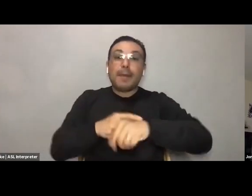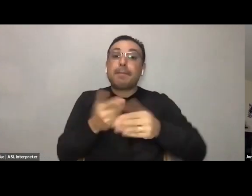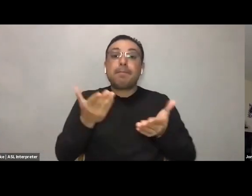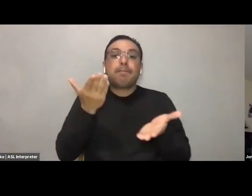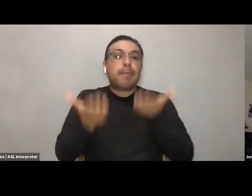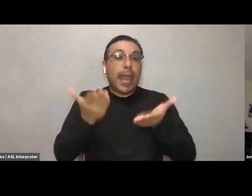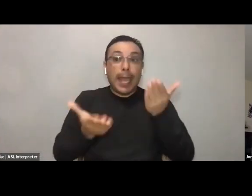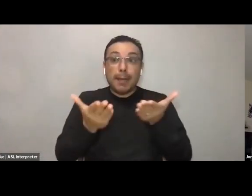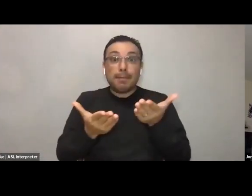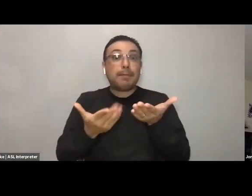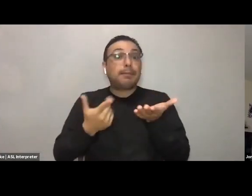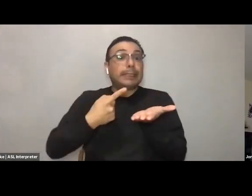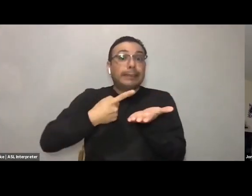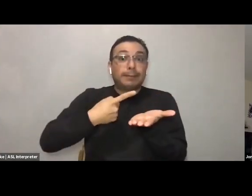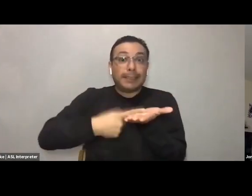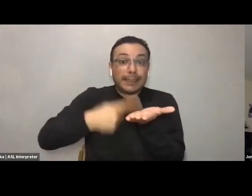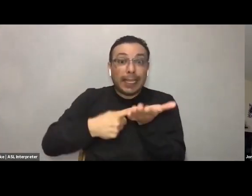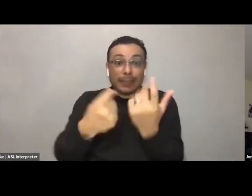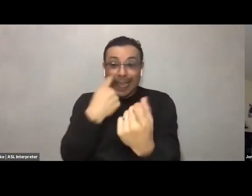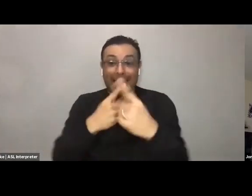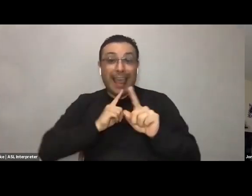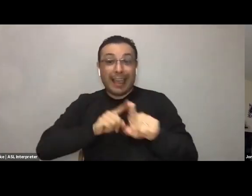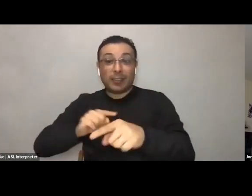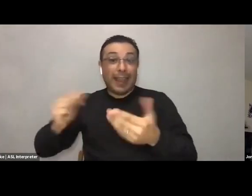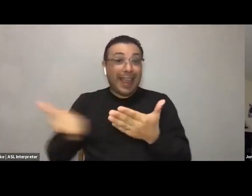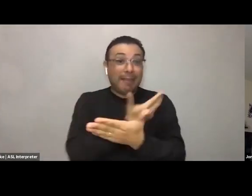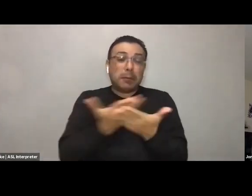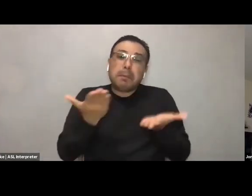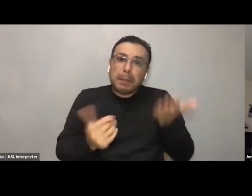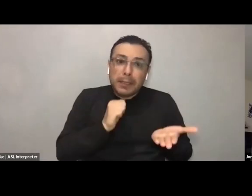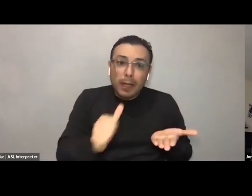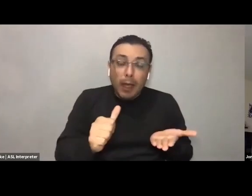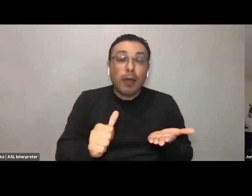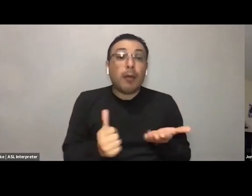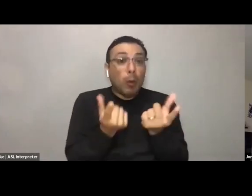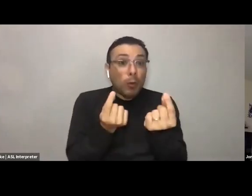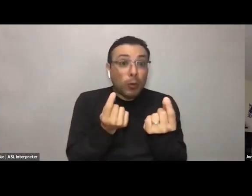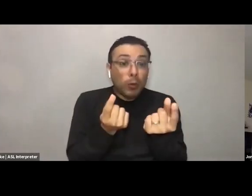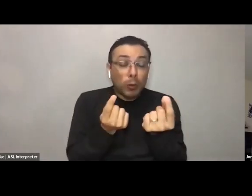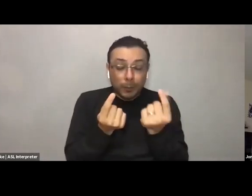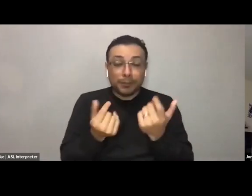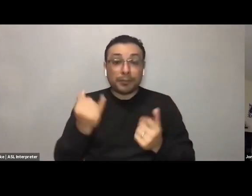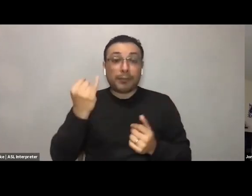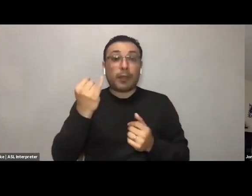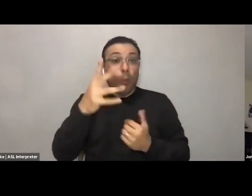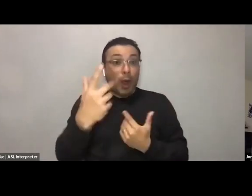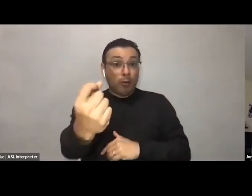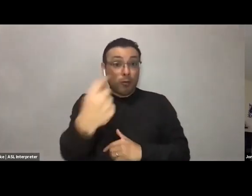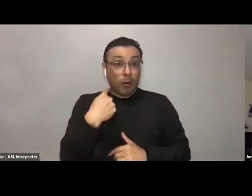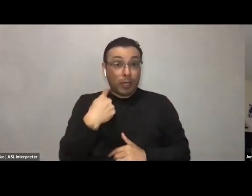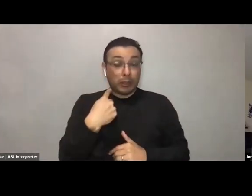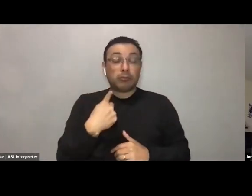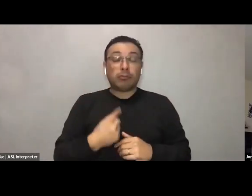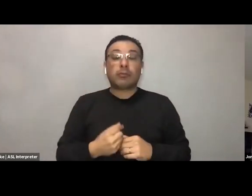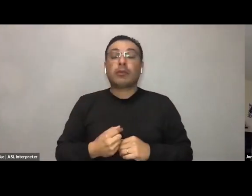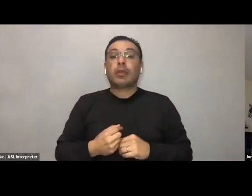questions, and we want to make sure that everyone has access. So if you would like to pose a question, and you're using a Zoom video platform, please use